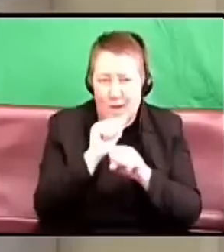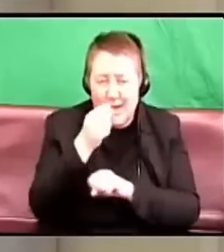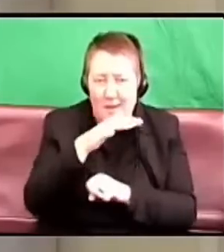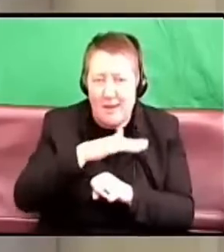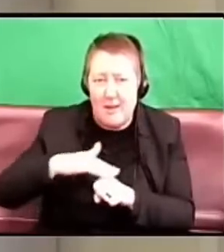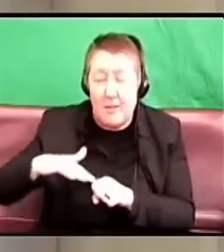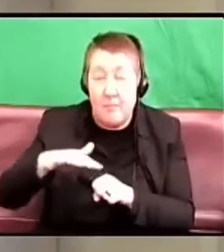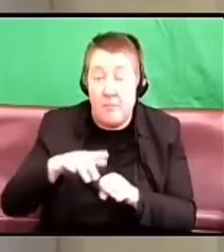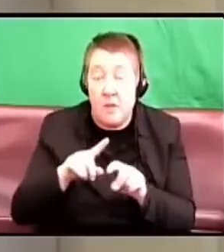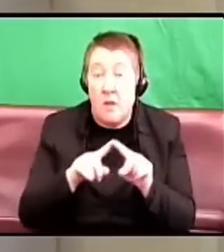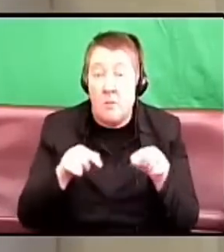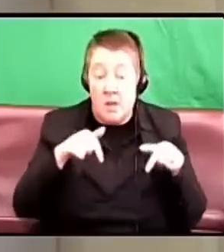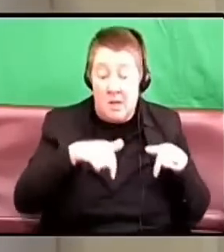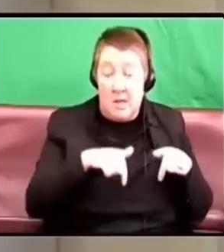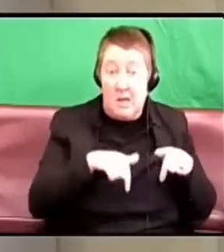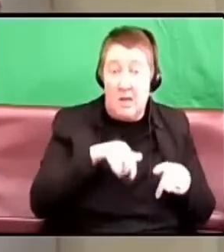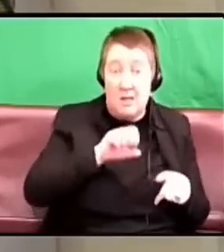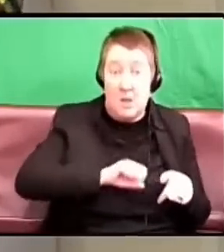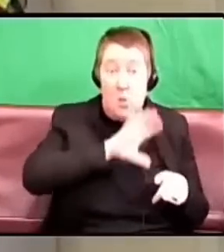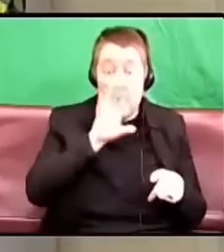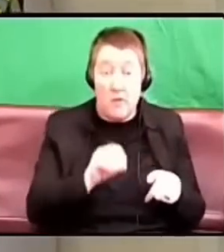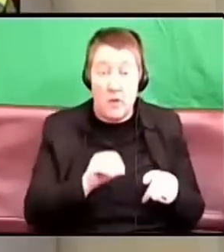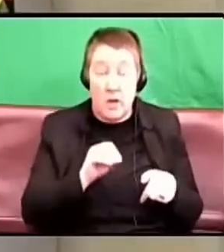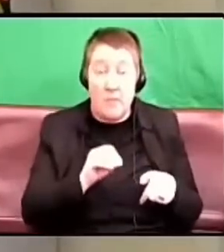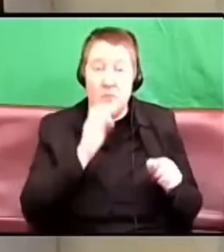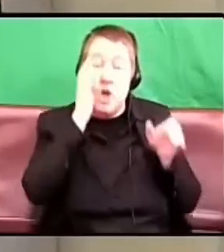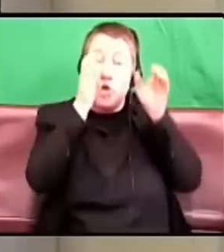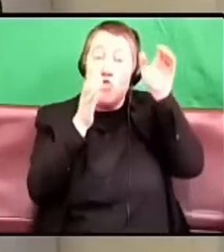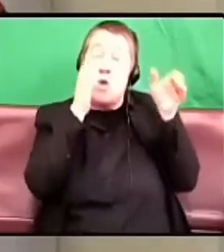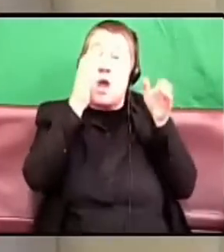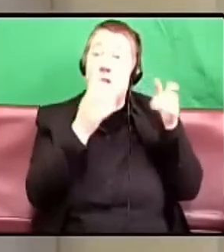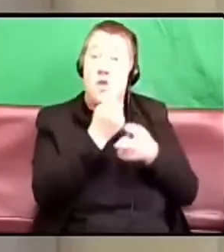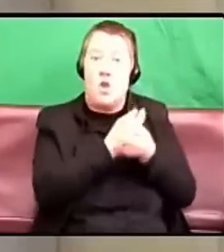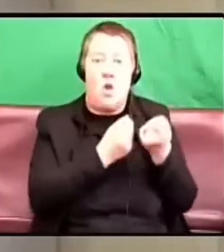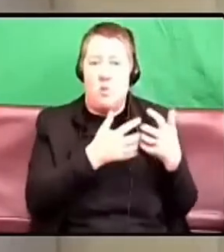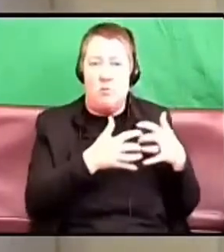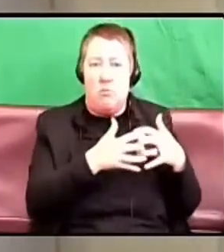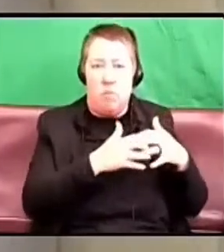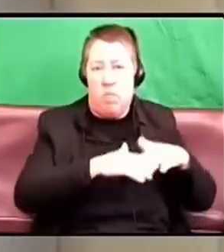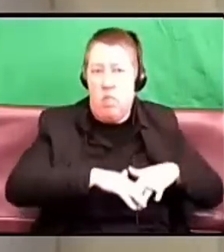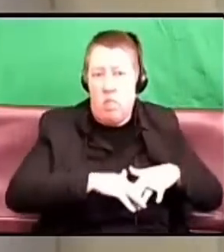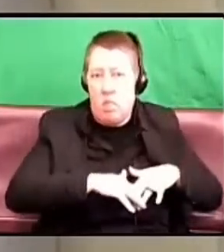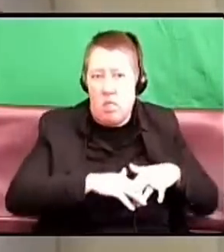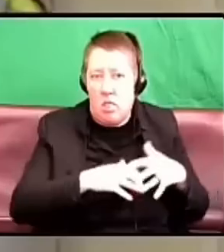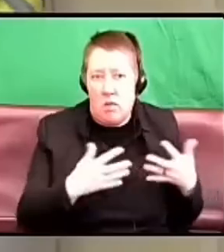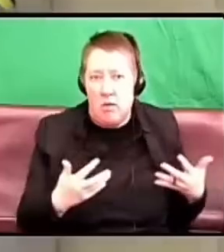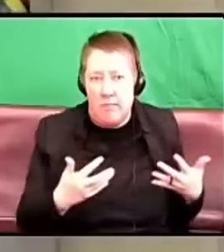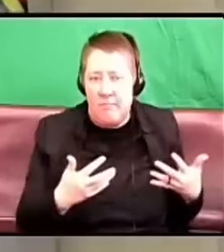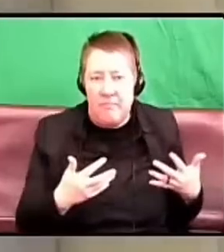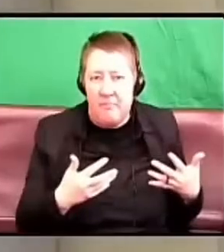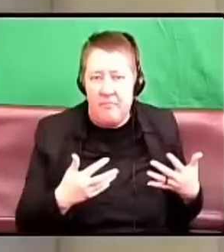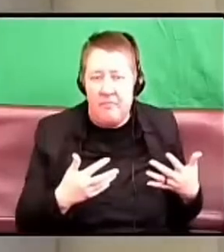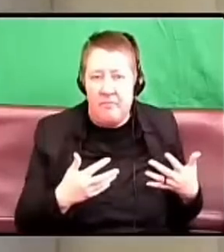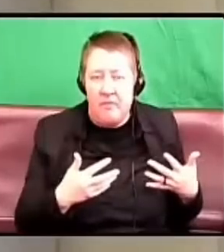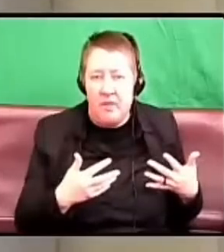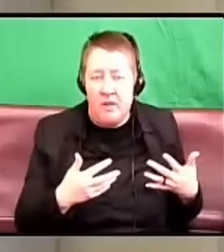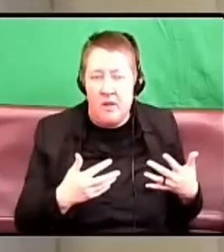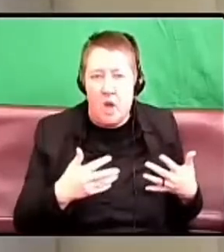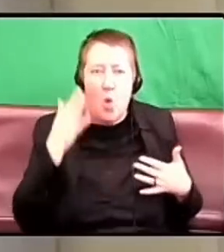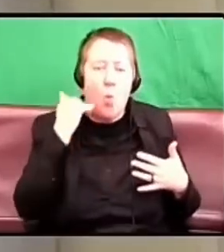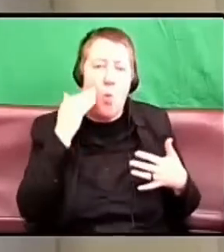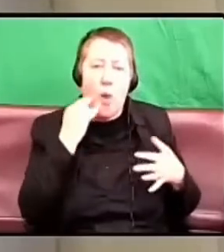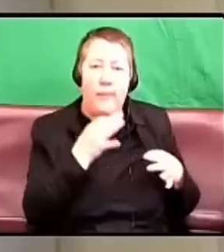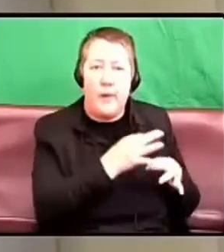Meanwhile, in South Africa here, the creative economy was collapsing, and it fell back into the hands of the